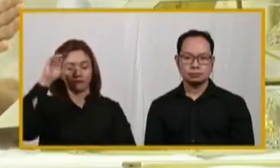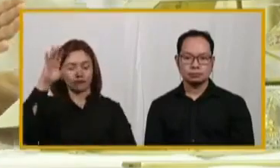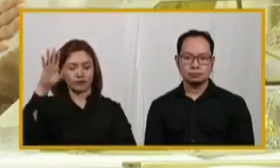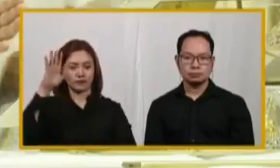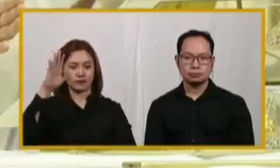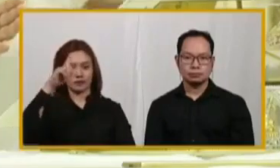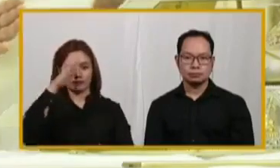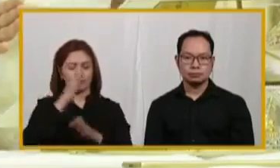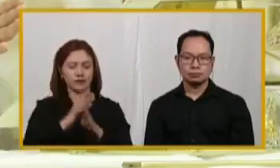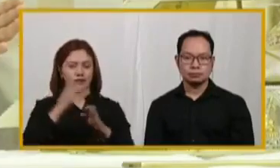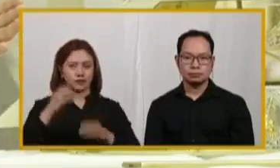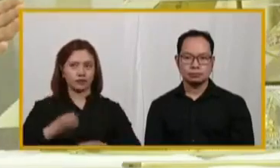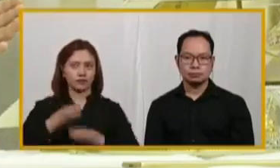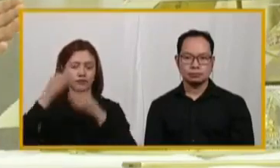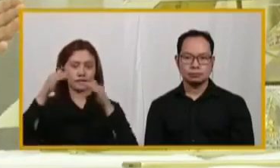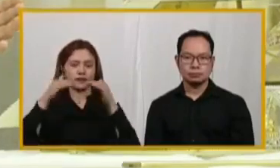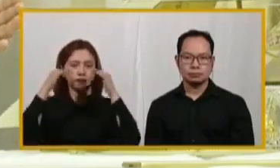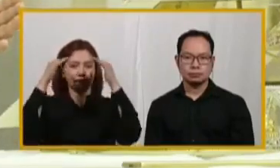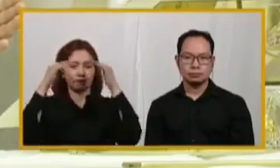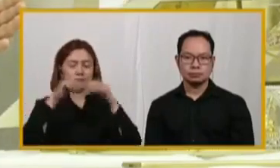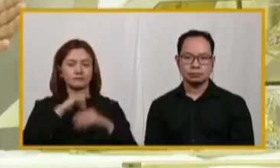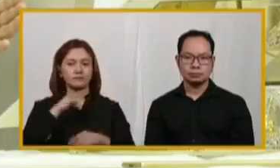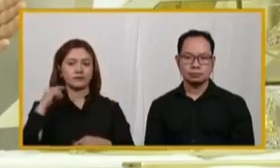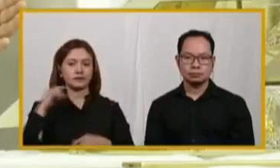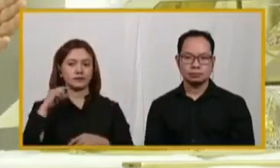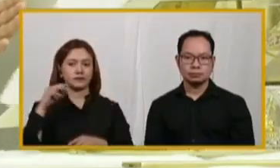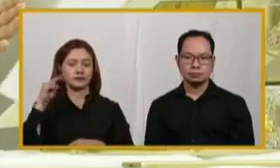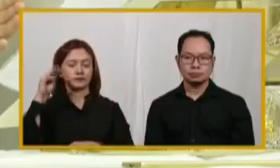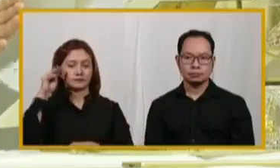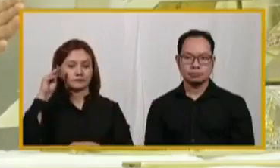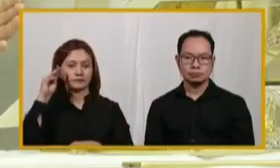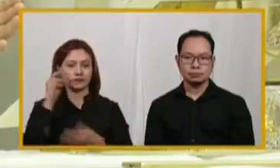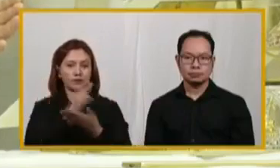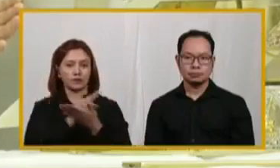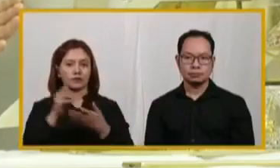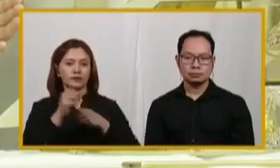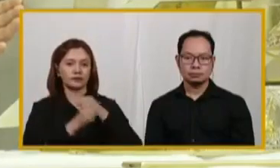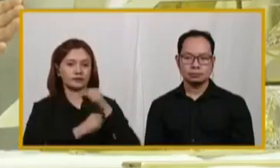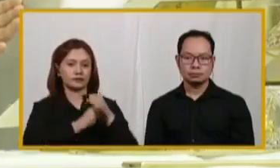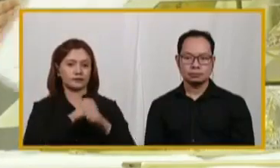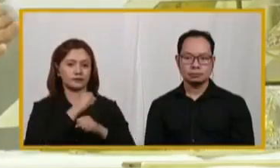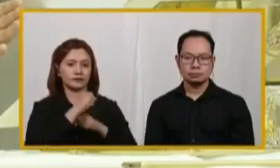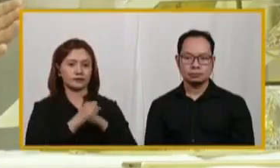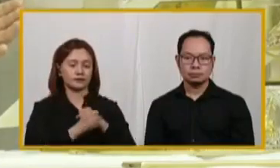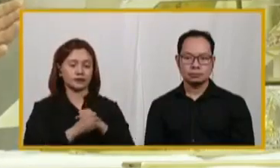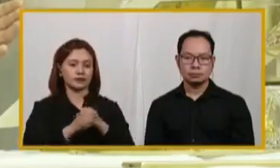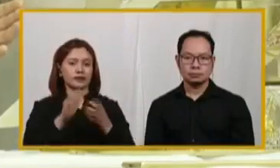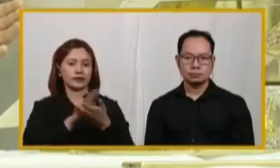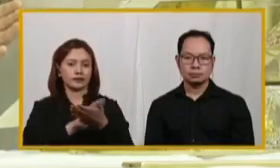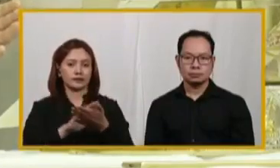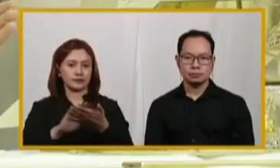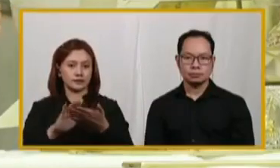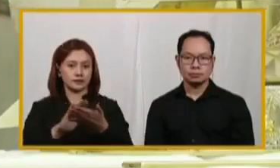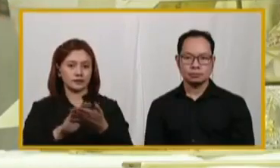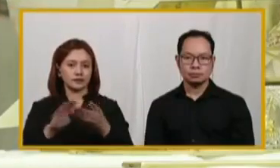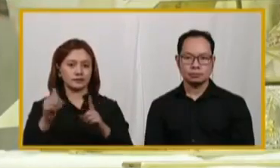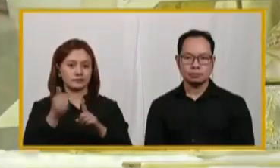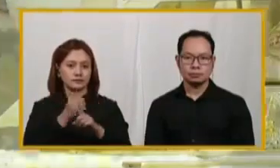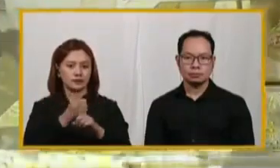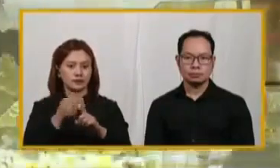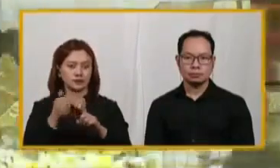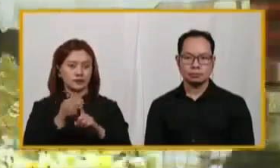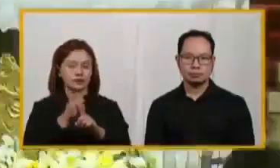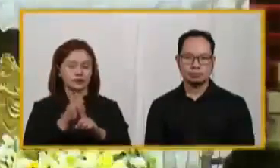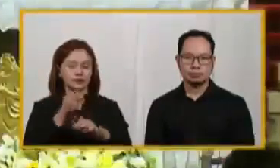the offering of your high priest Melchizedek, a holy sacrifice a spotless victim.